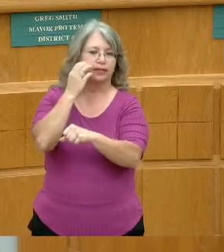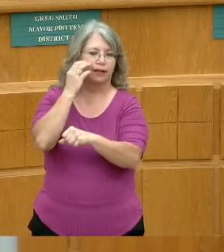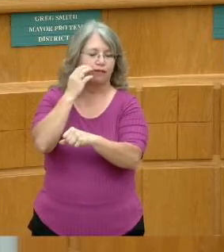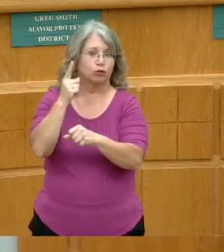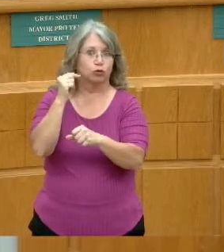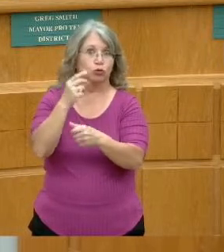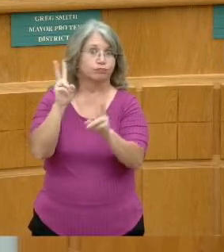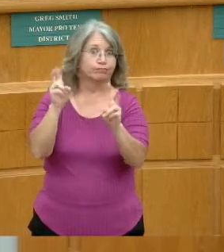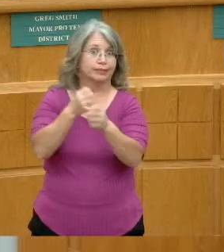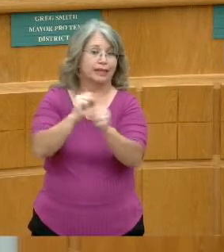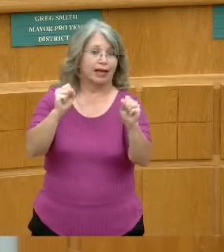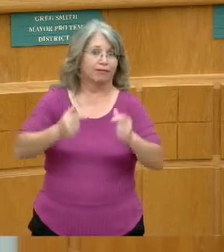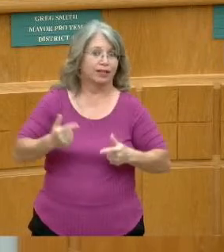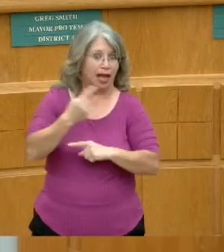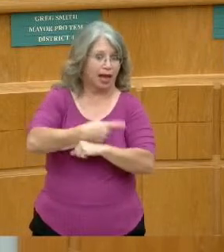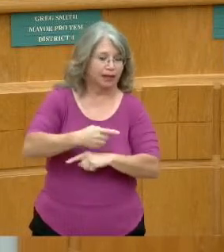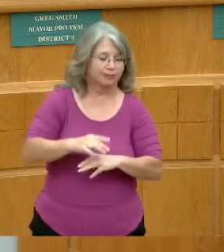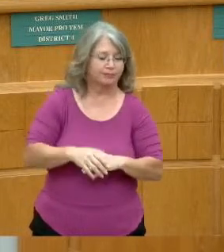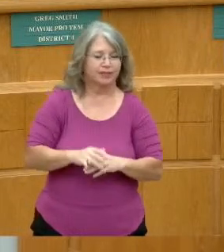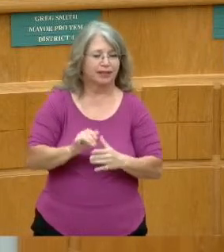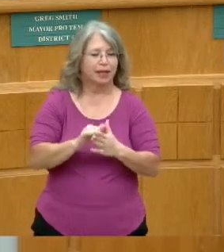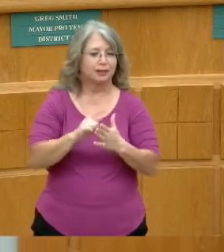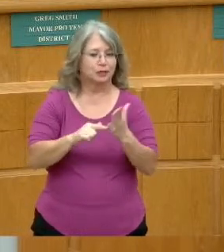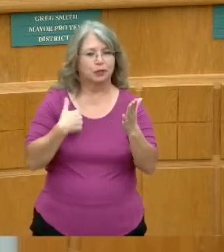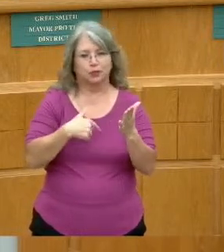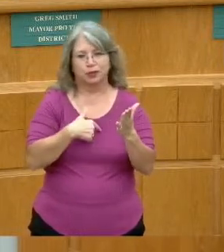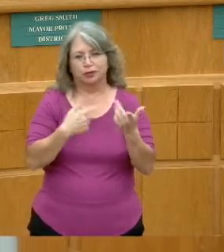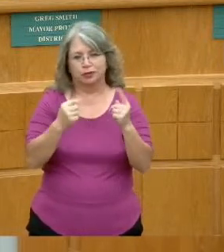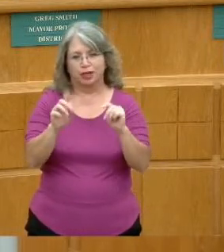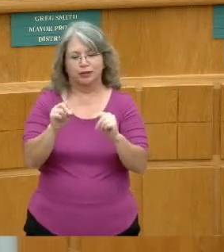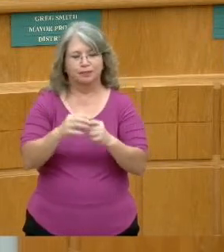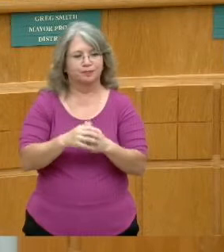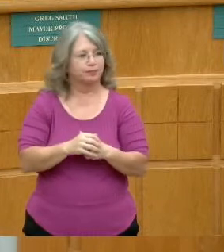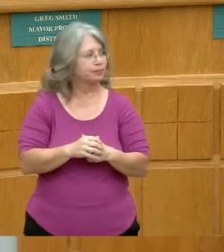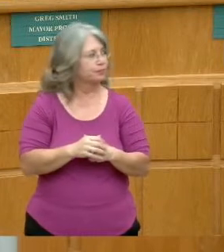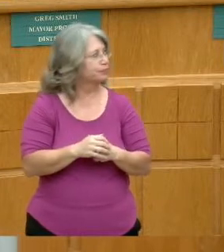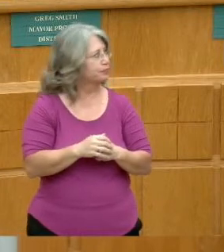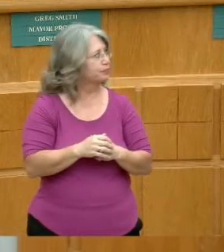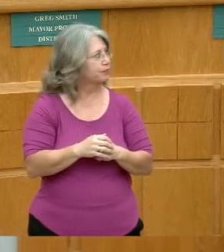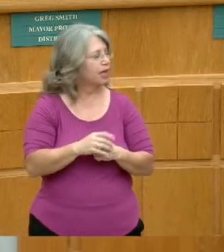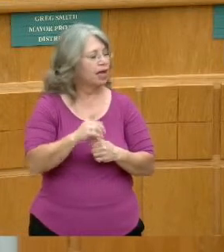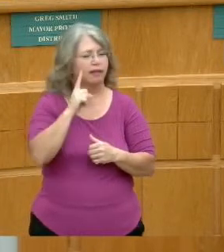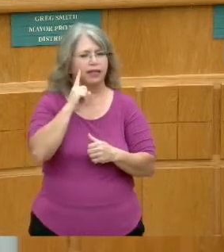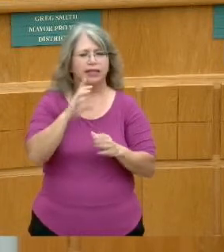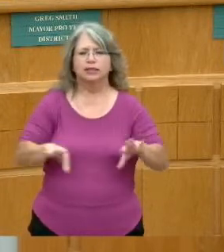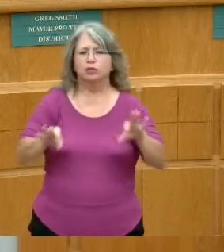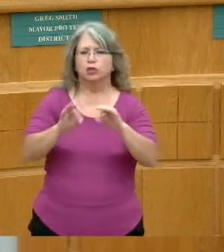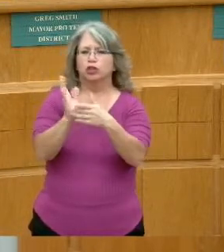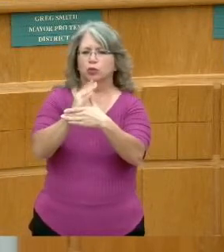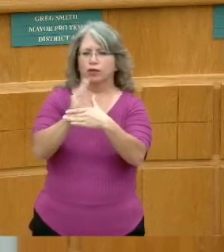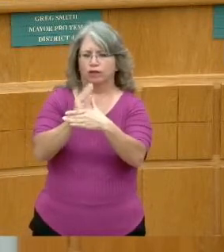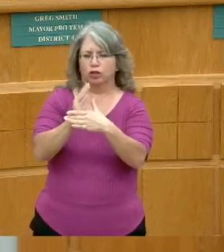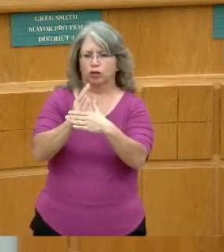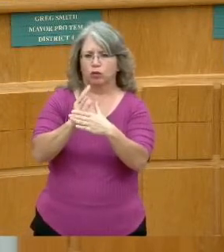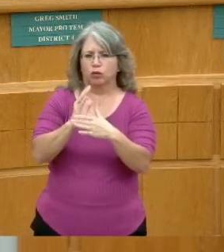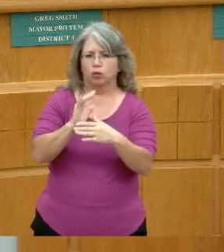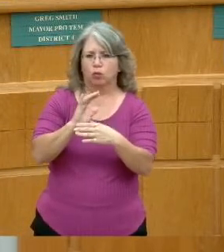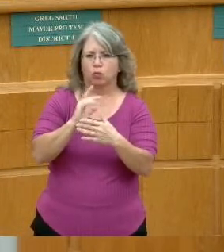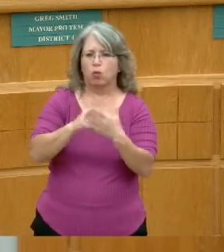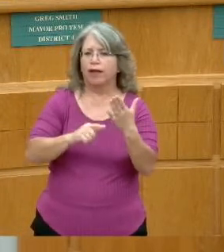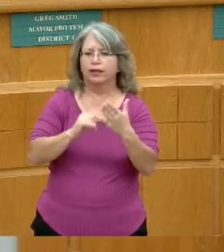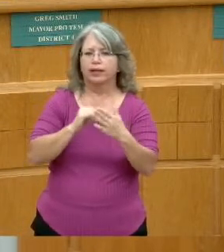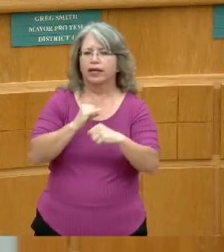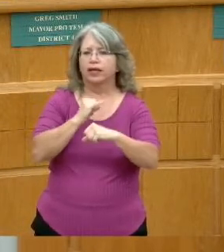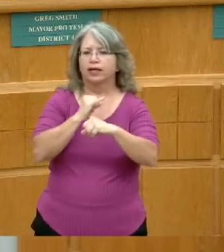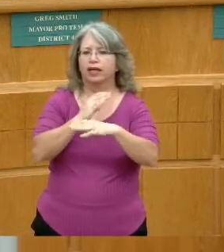So because this is about interventions and their effectiveness, I think it's important to review the interventions that are in place right now. First, we're